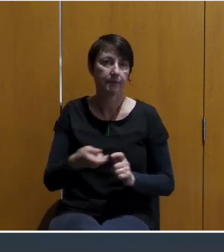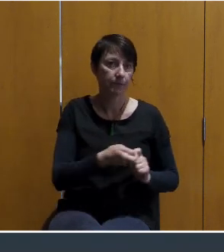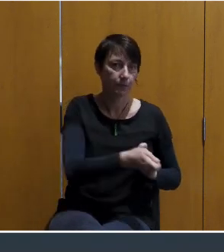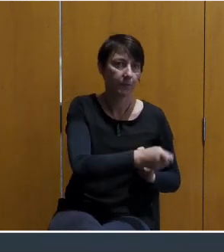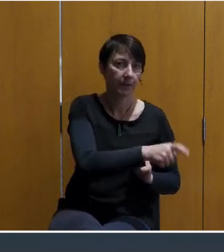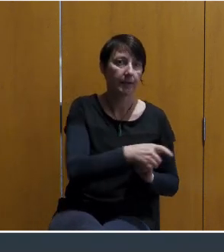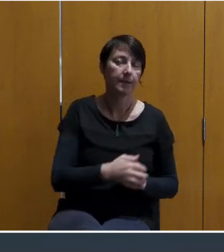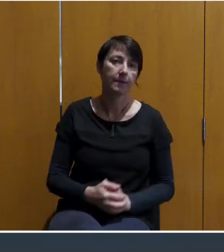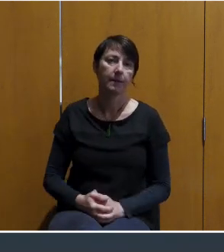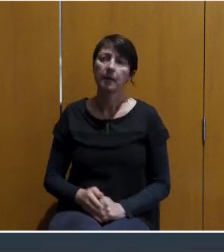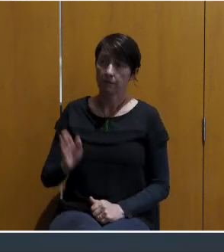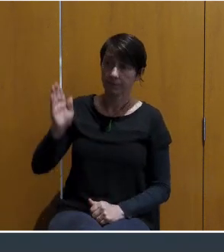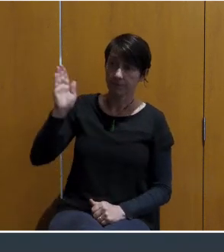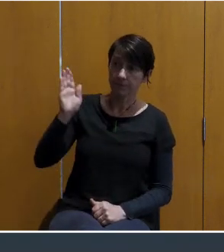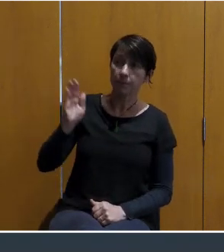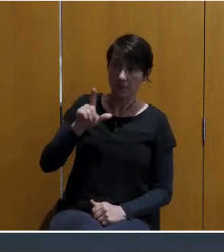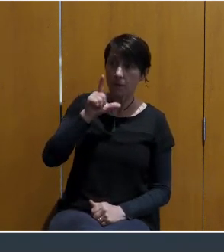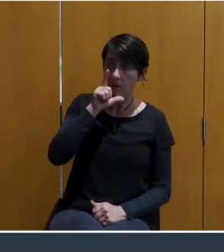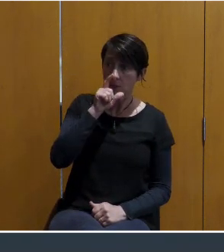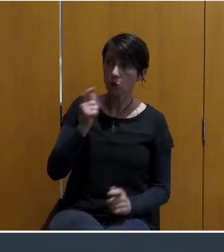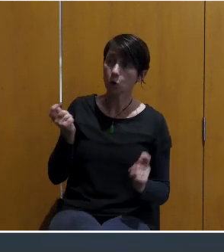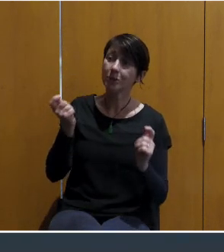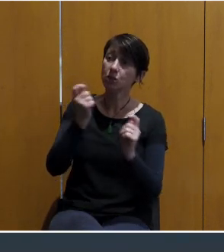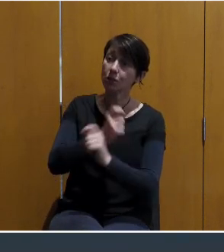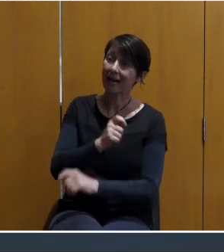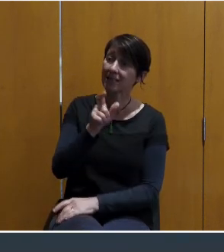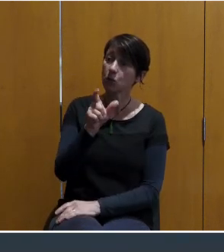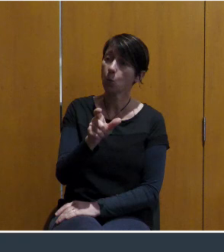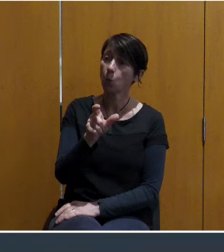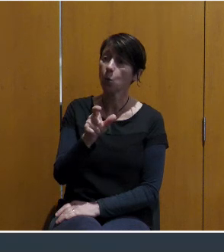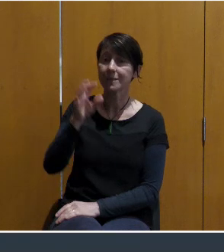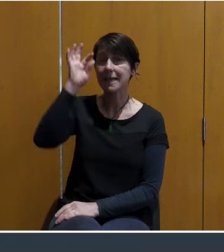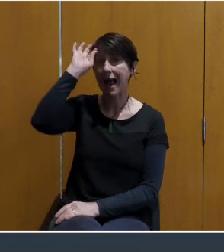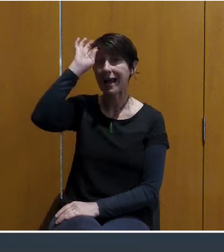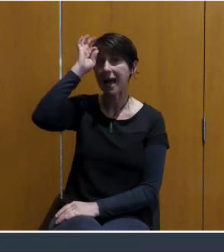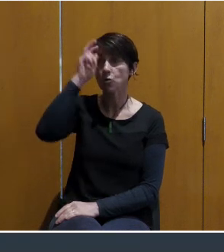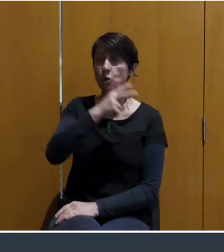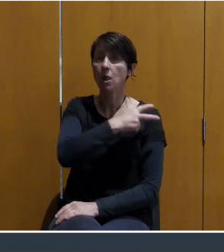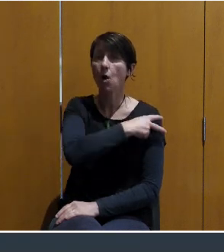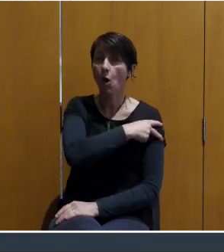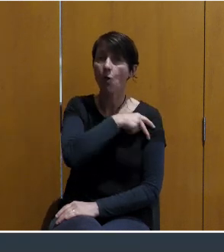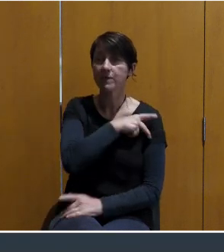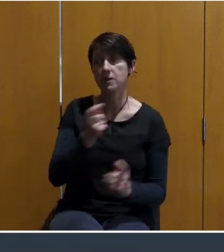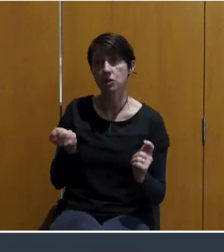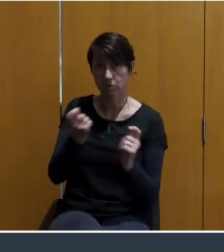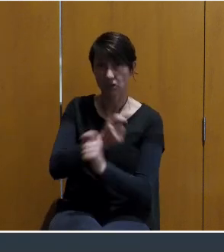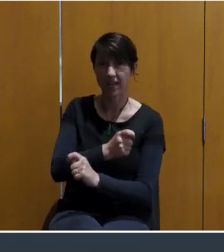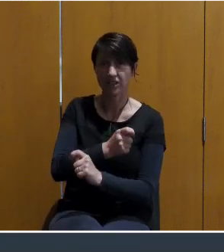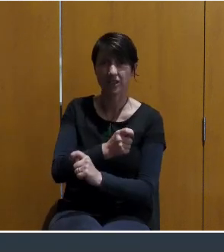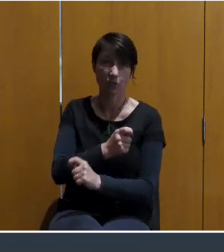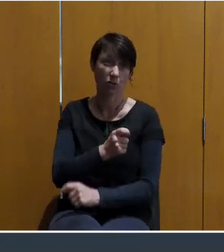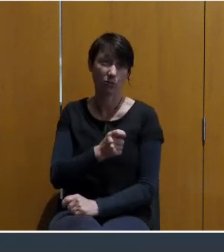Madam Chair, you could change council officers to chief executive to be more consistent if you wanted to on number 3.